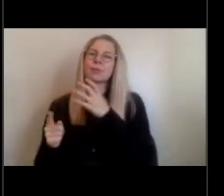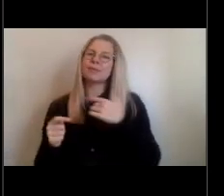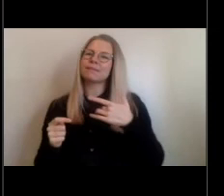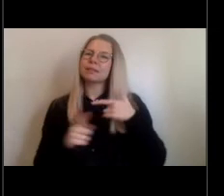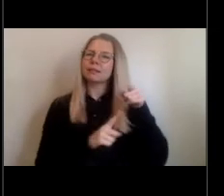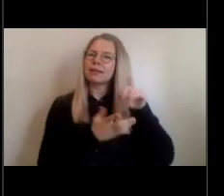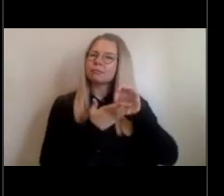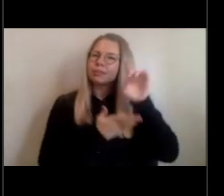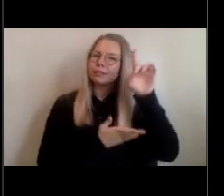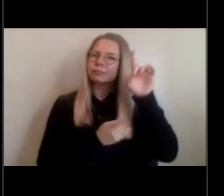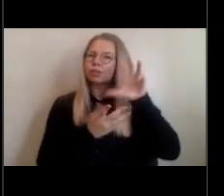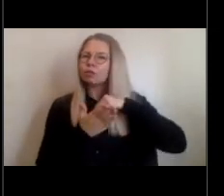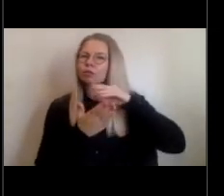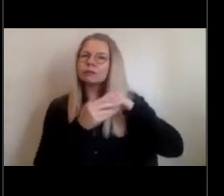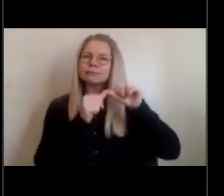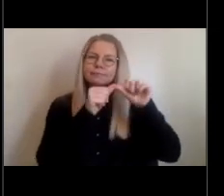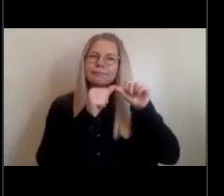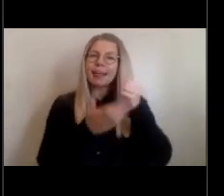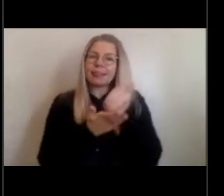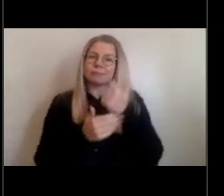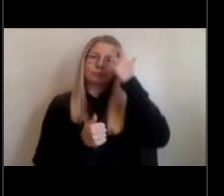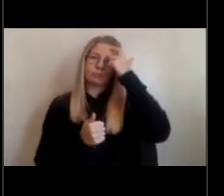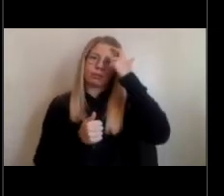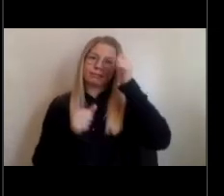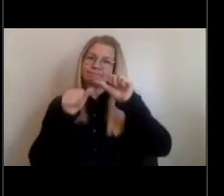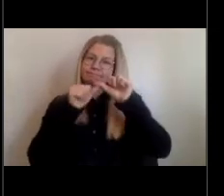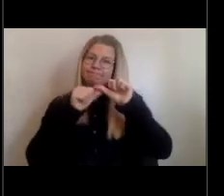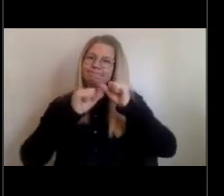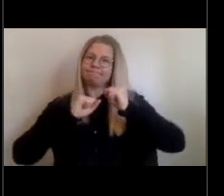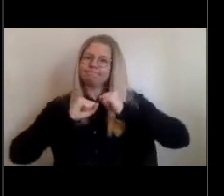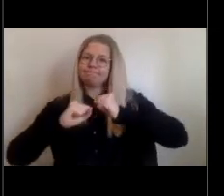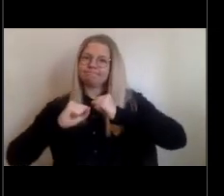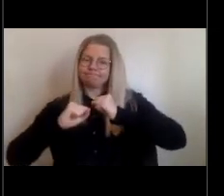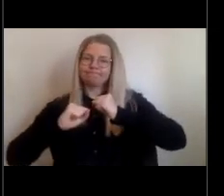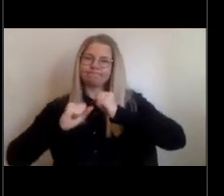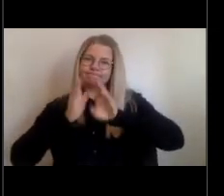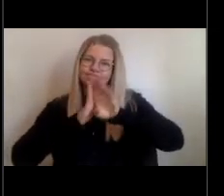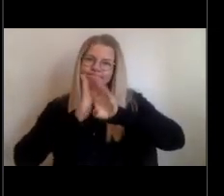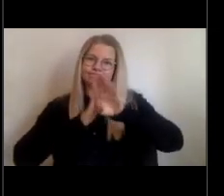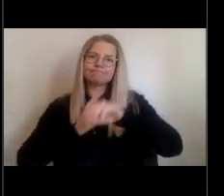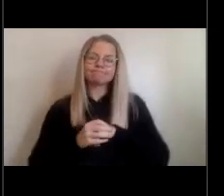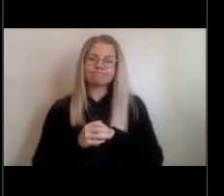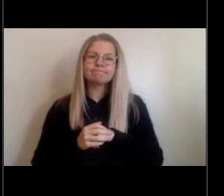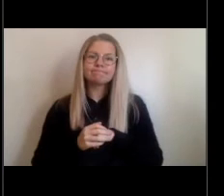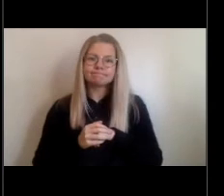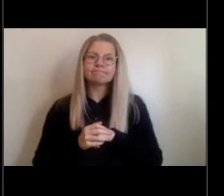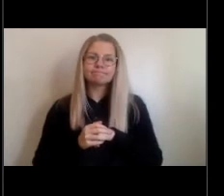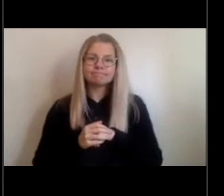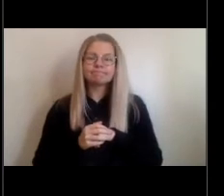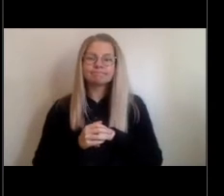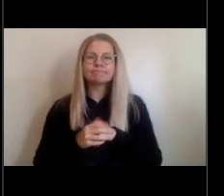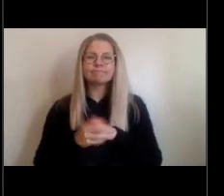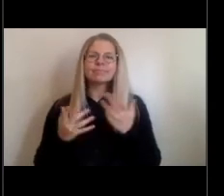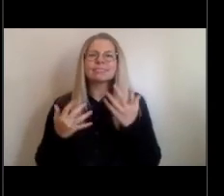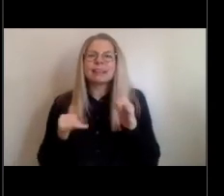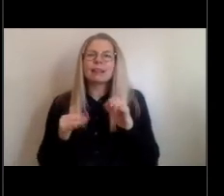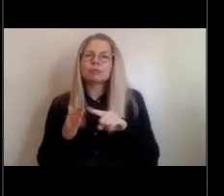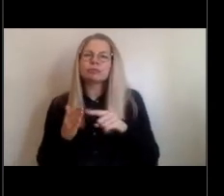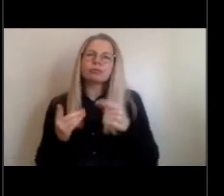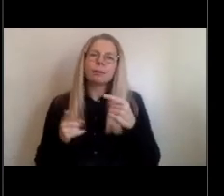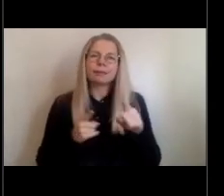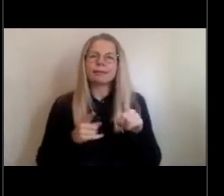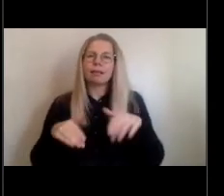of damage developing. So you don't see effects of dementia happening as soon, although again, it's still active area of research.